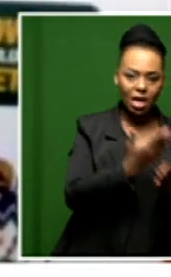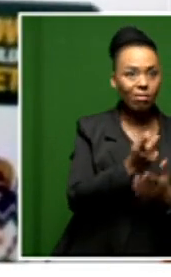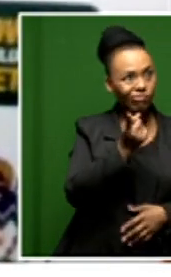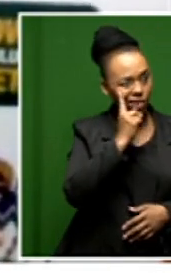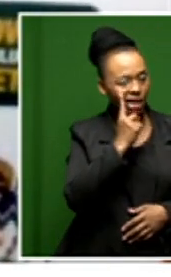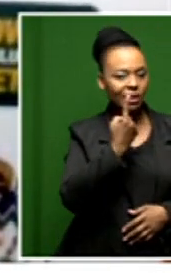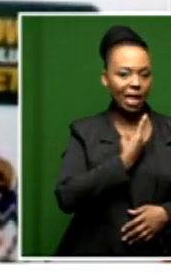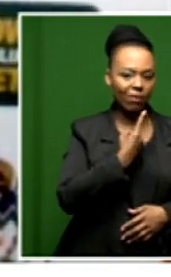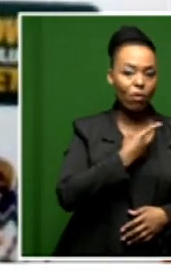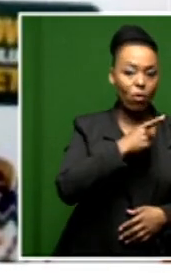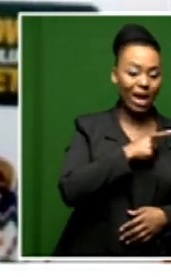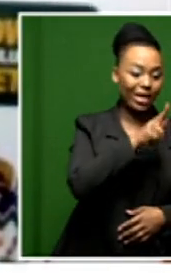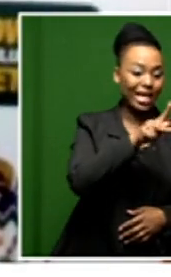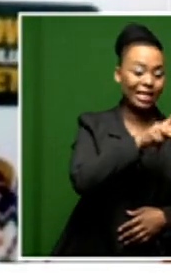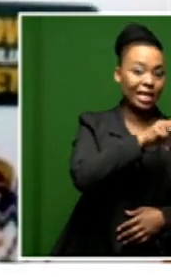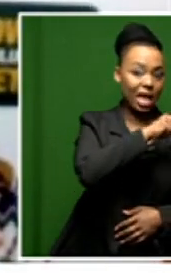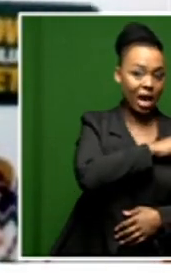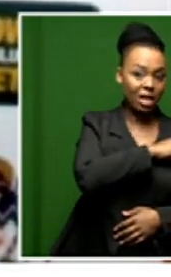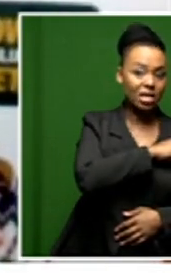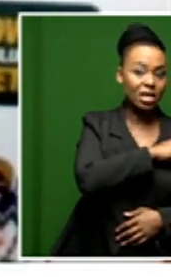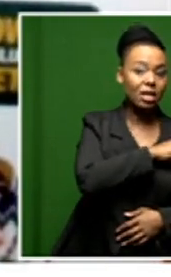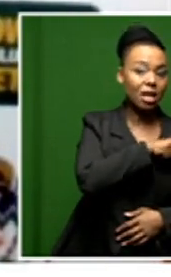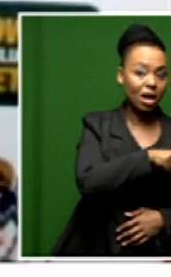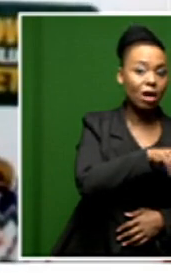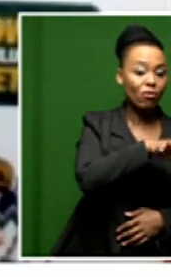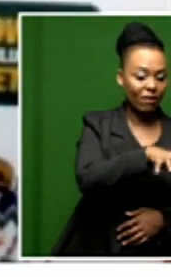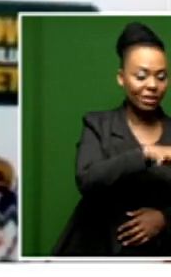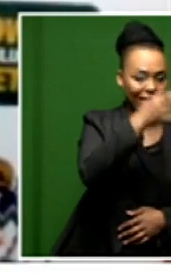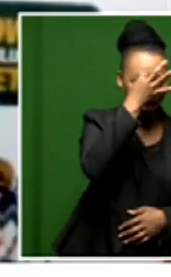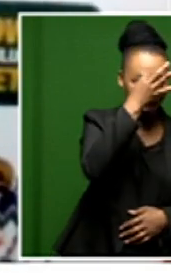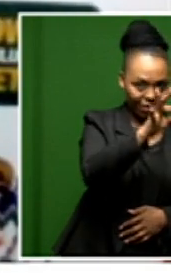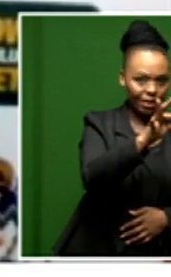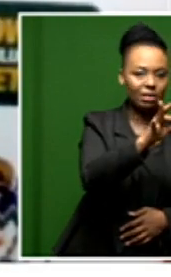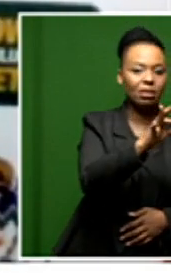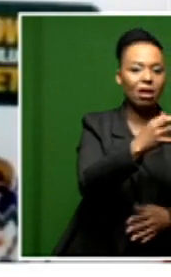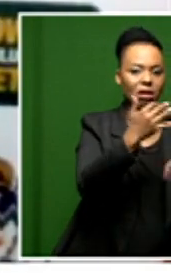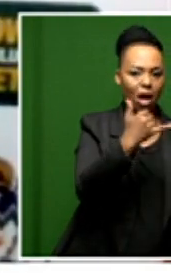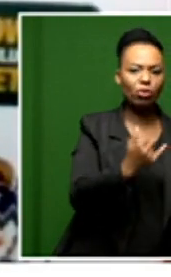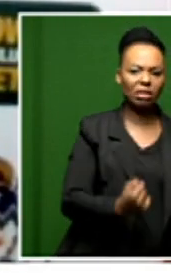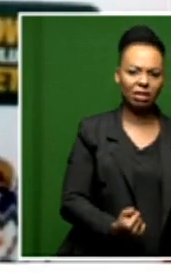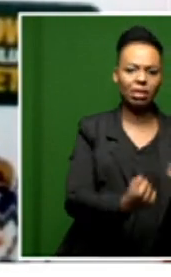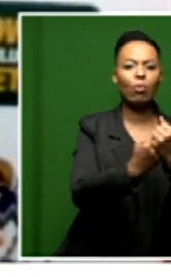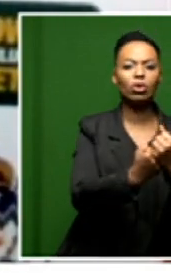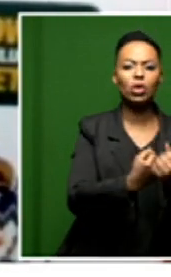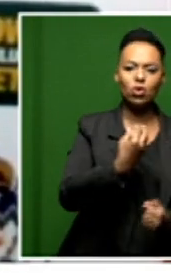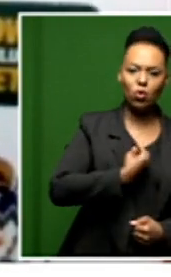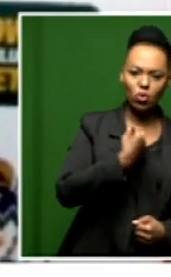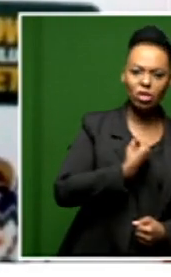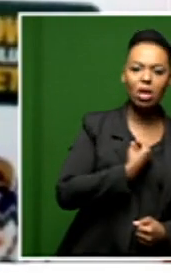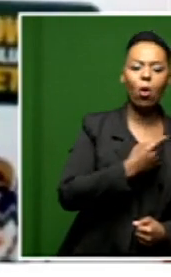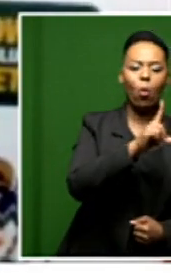speak, KwaZulu-Natal government have supported 150 young people who